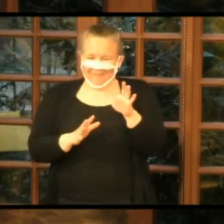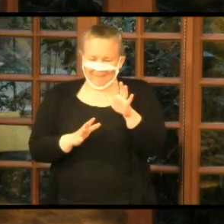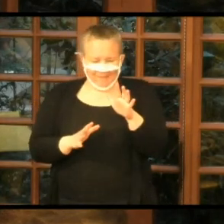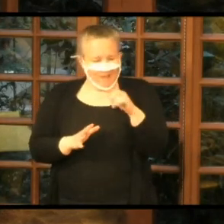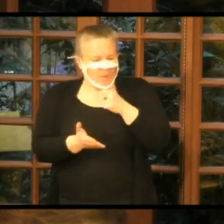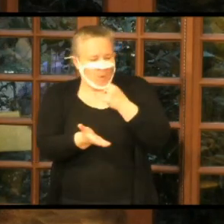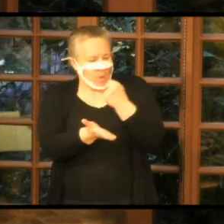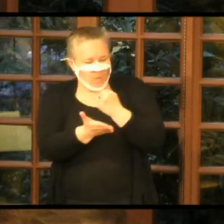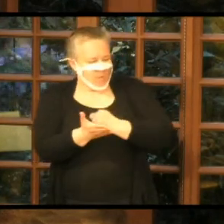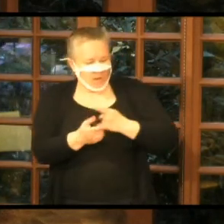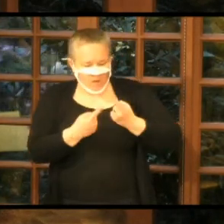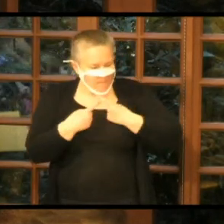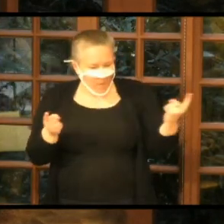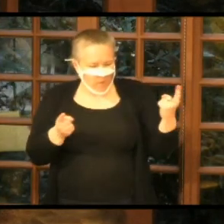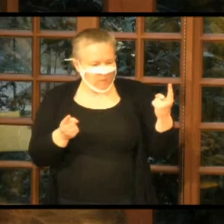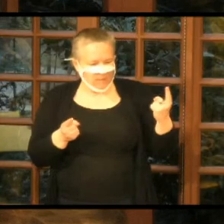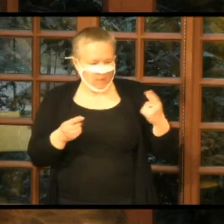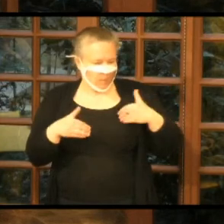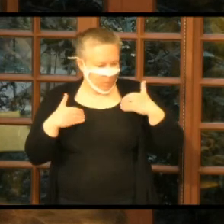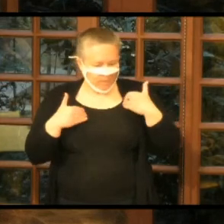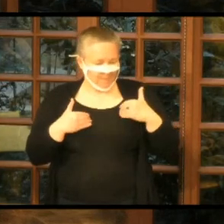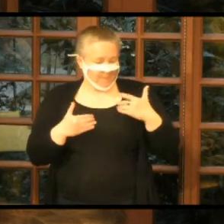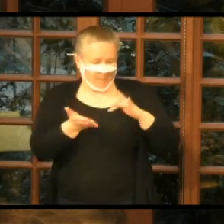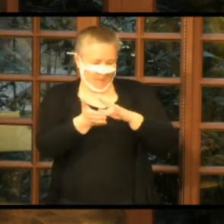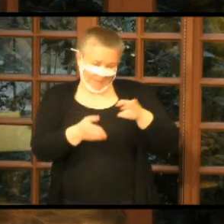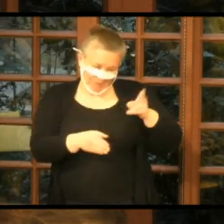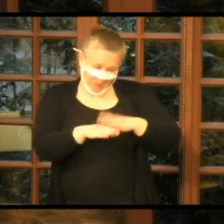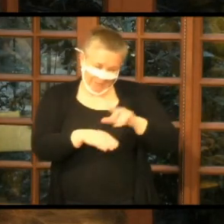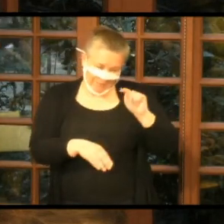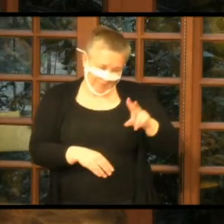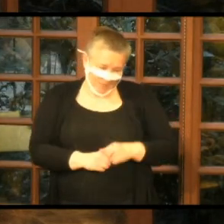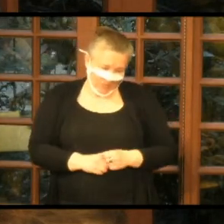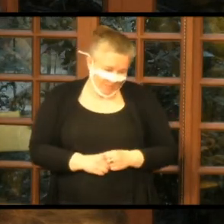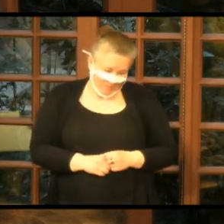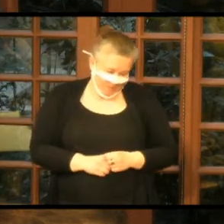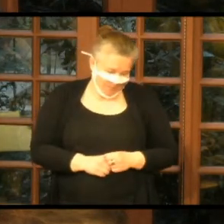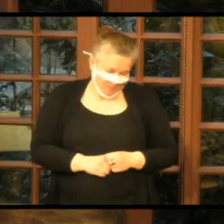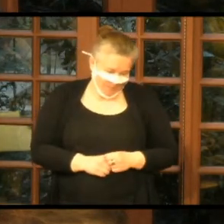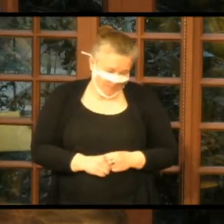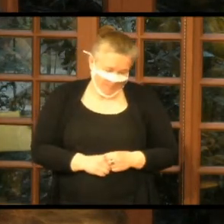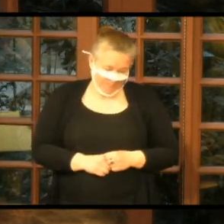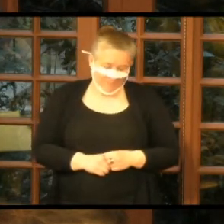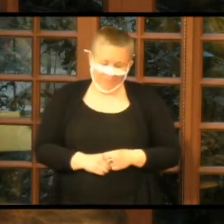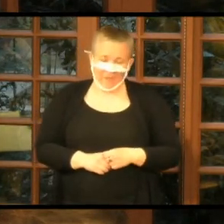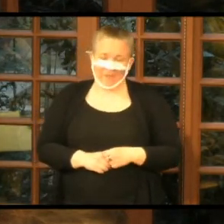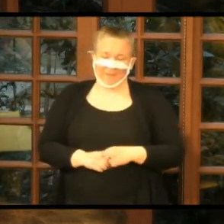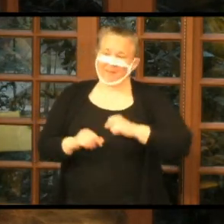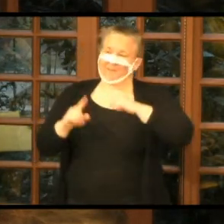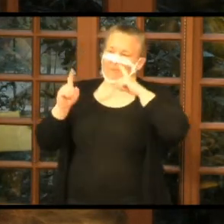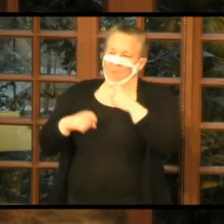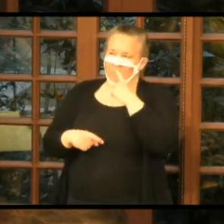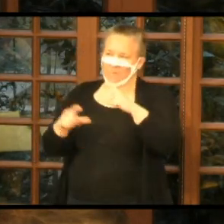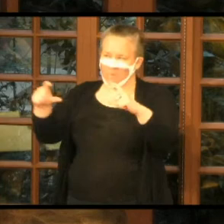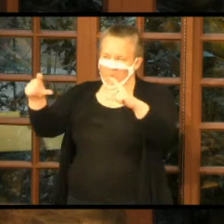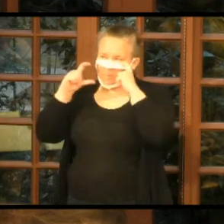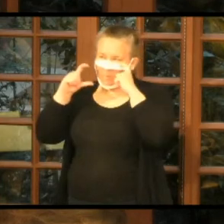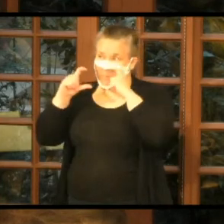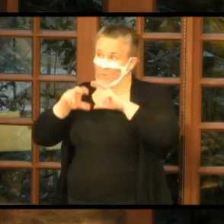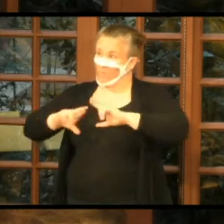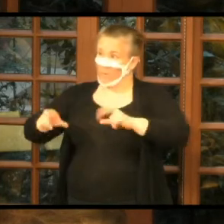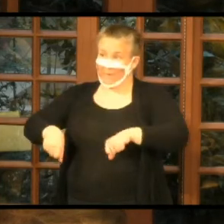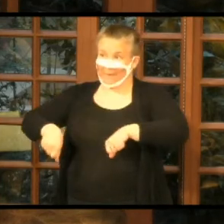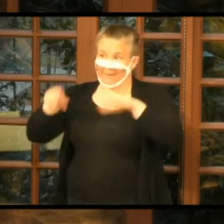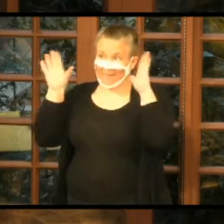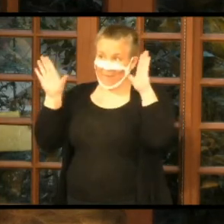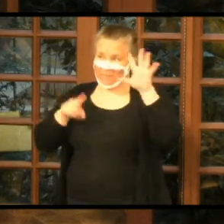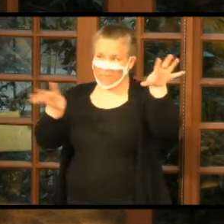authorized to divulge a minor's medical history on television, sir," she says. The reporter reddens, but isn't ready to surrender the